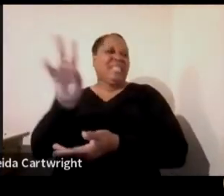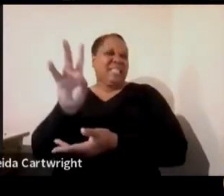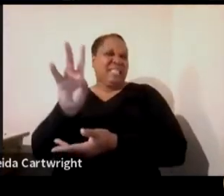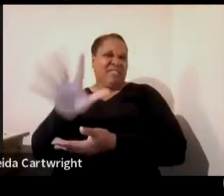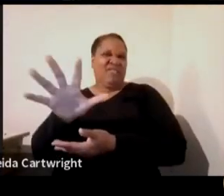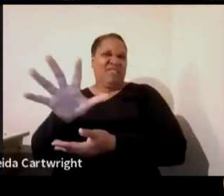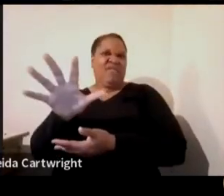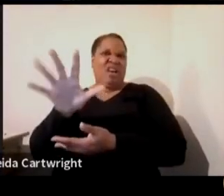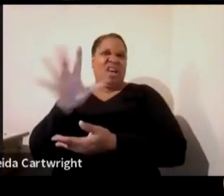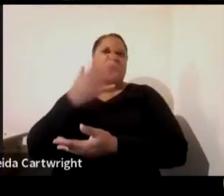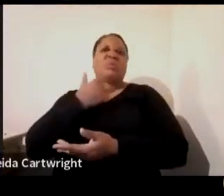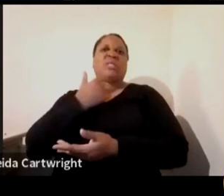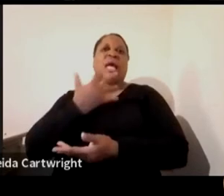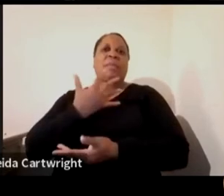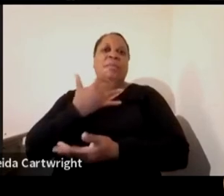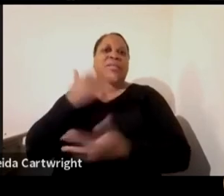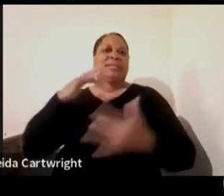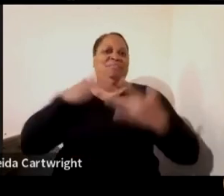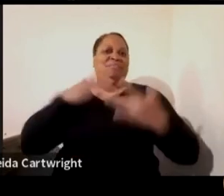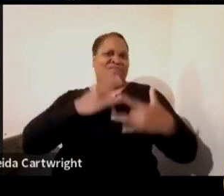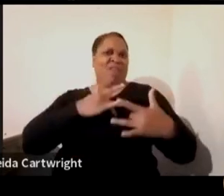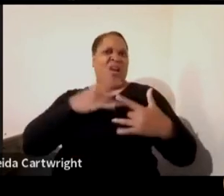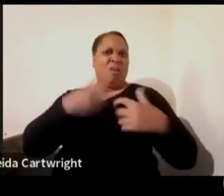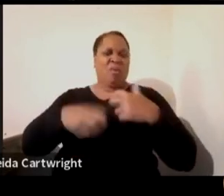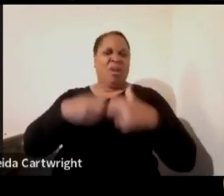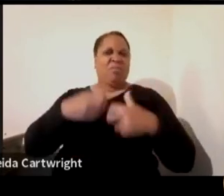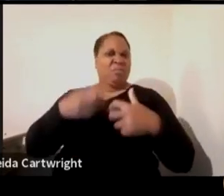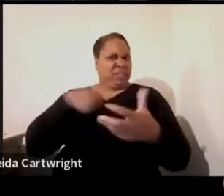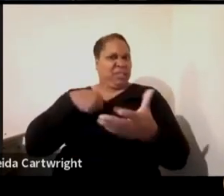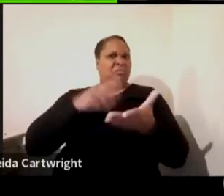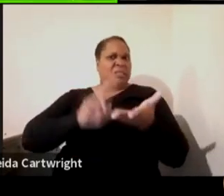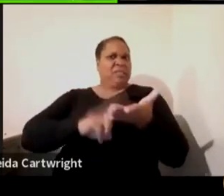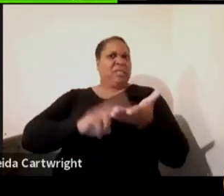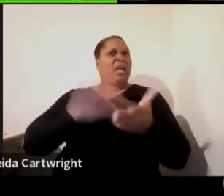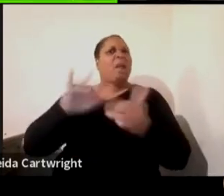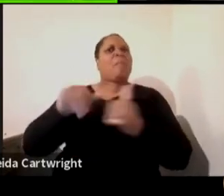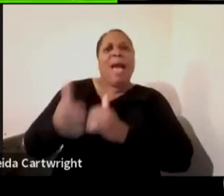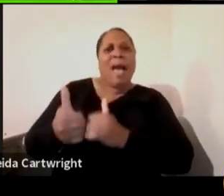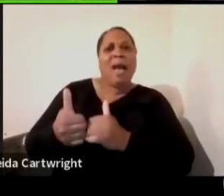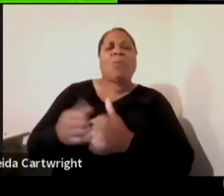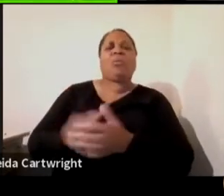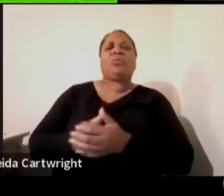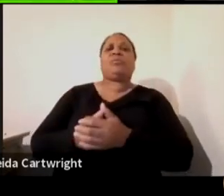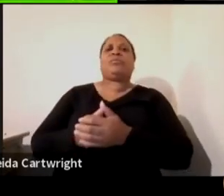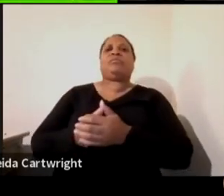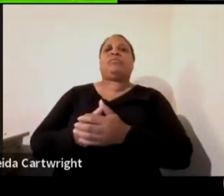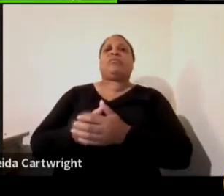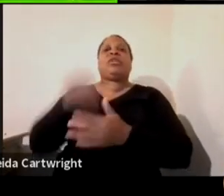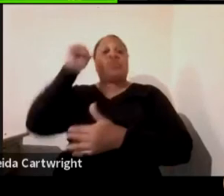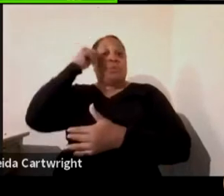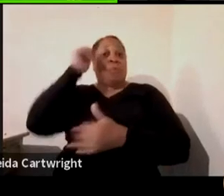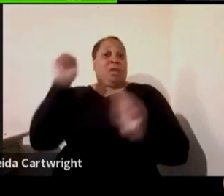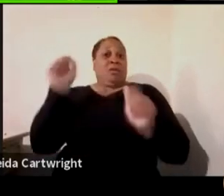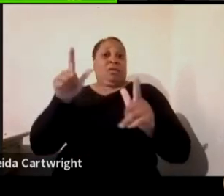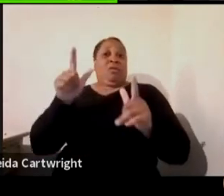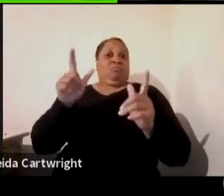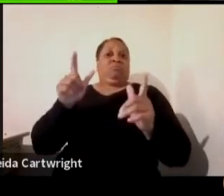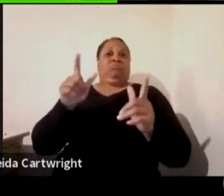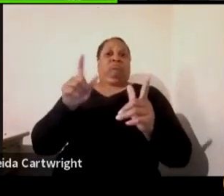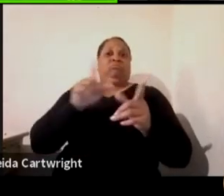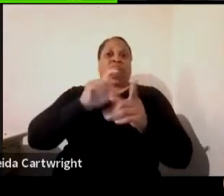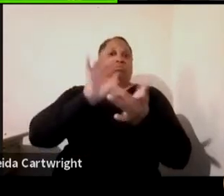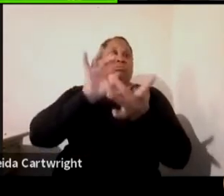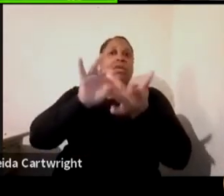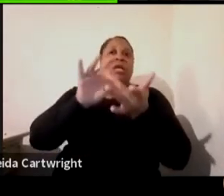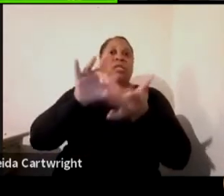and heart problems, how can I sign up for the vaccine? So just to remind everyone that they can call the hotline and